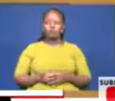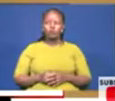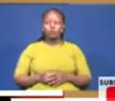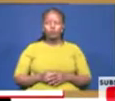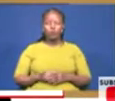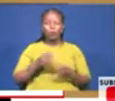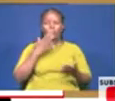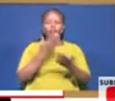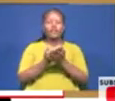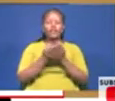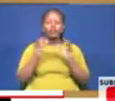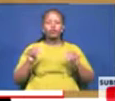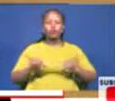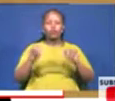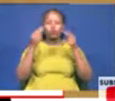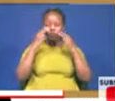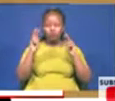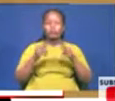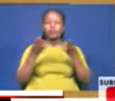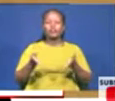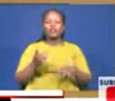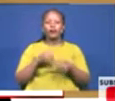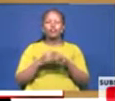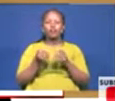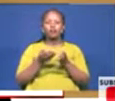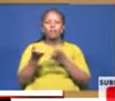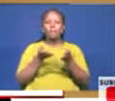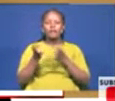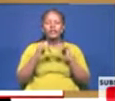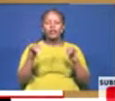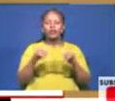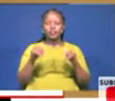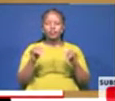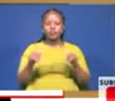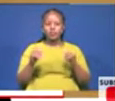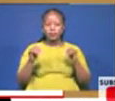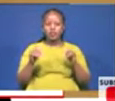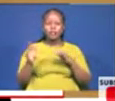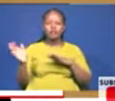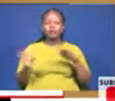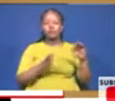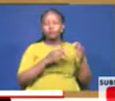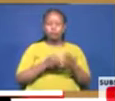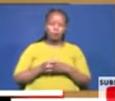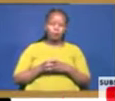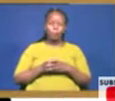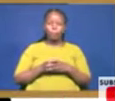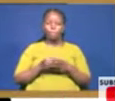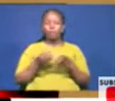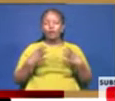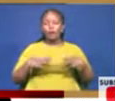Thank you for staying with Prime Edition. Time to get the latest in the world of business. My name is Betty Kiptum. Retailers have been warned